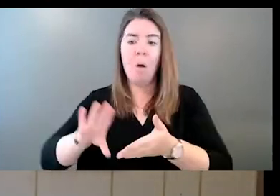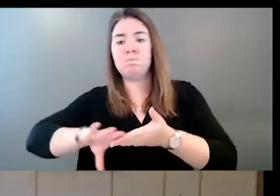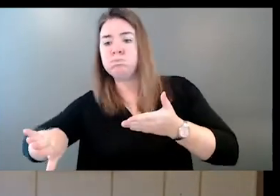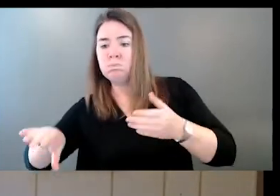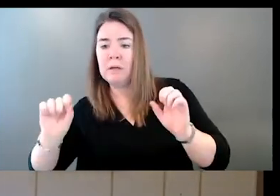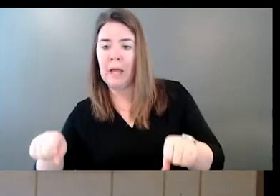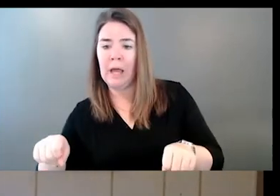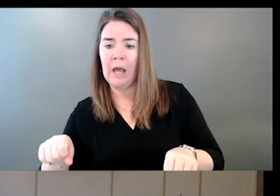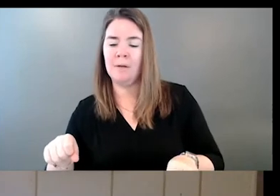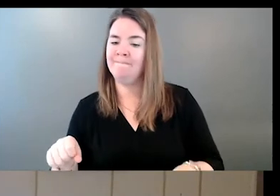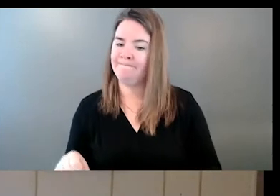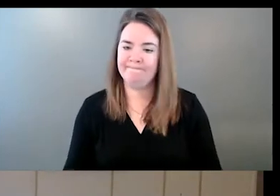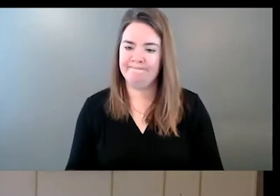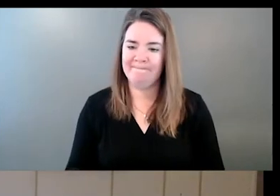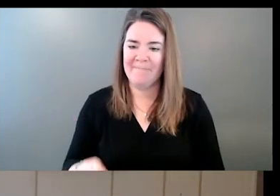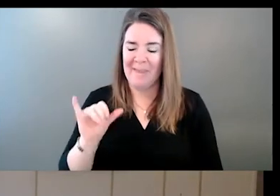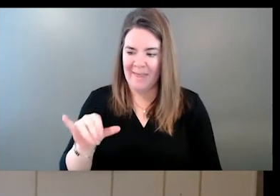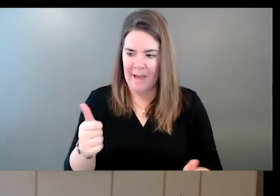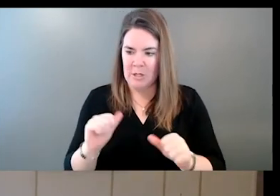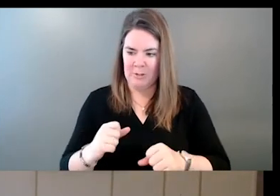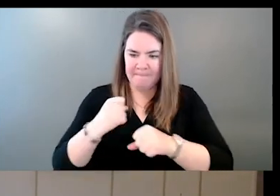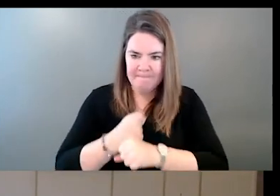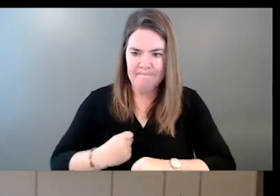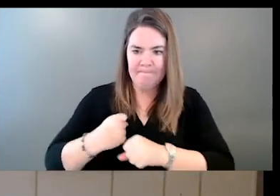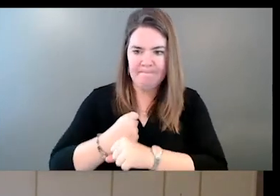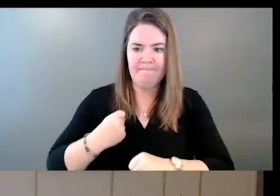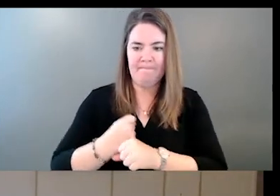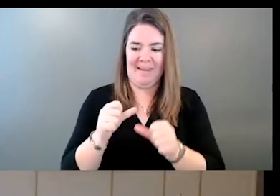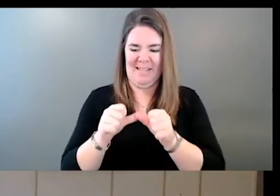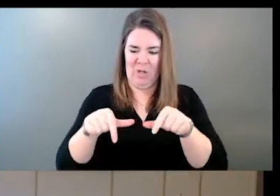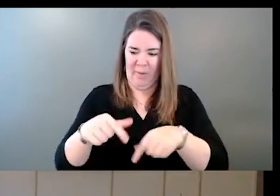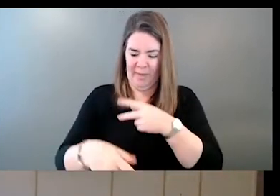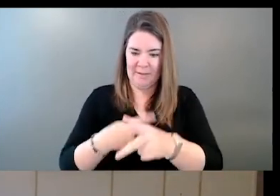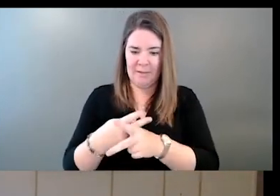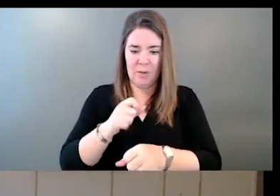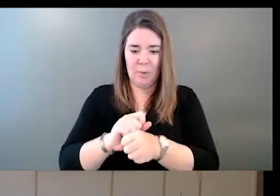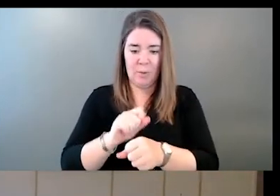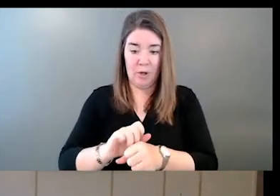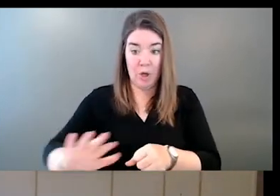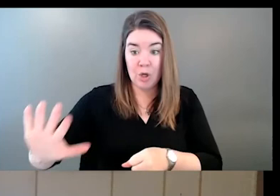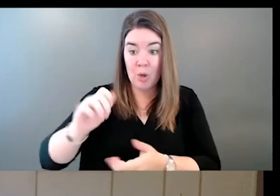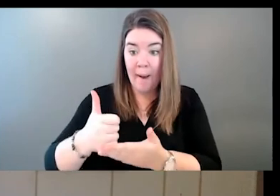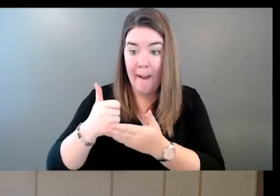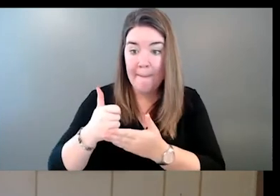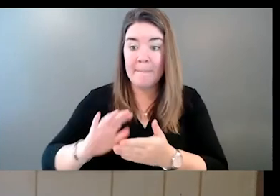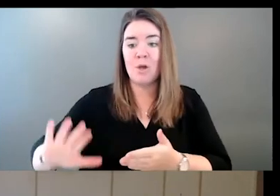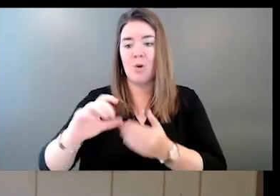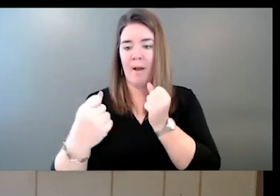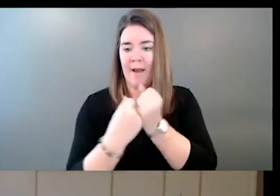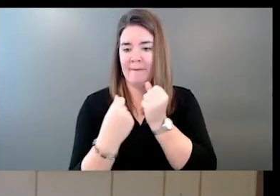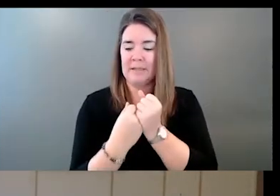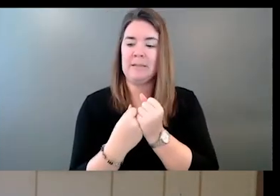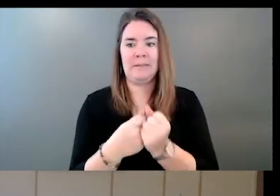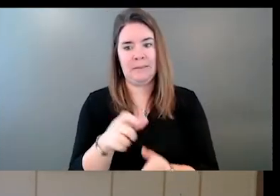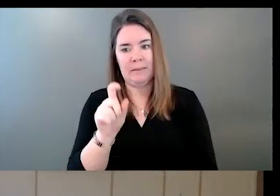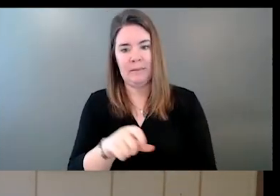This is just a little bit of the work that I would like to continue to do with your help, with your advocacy. National